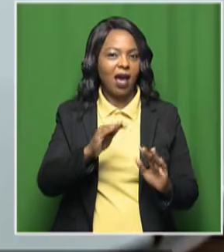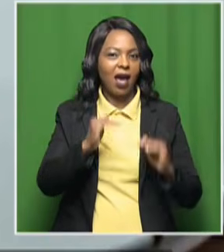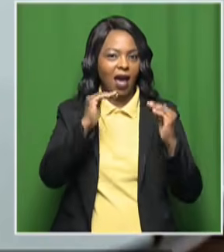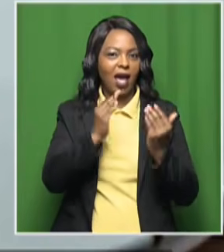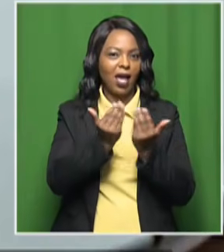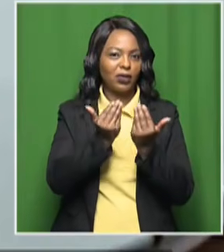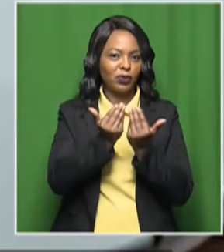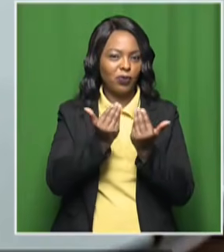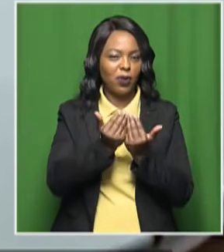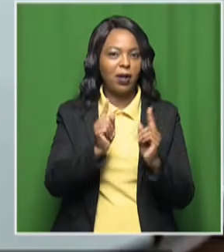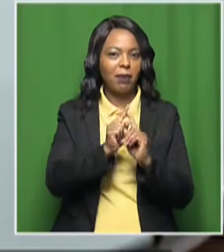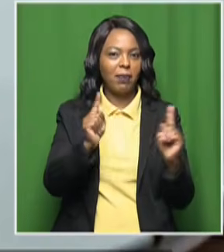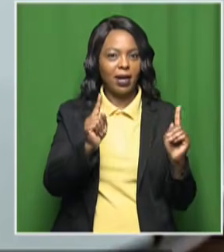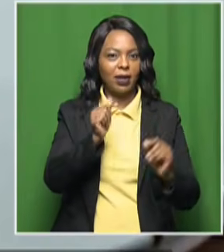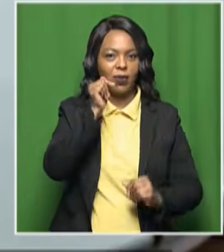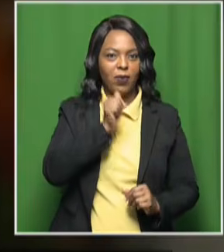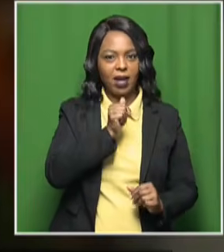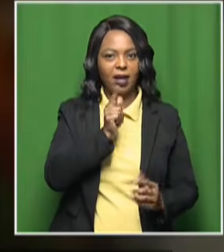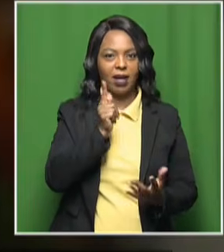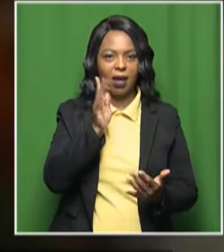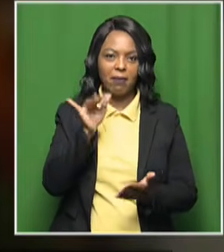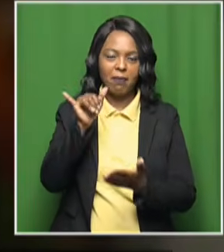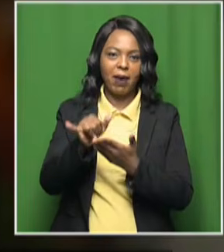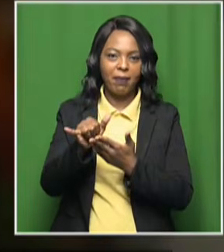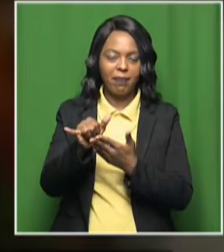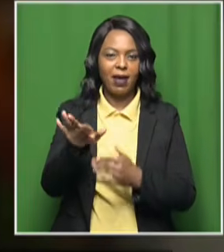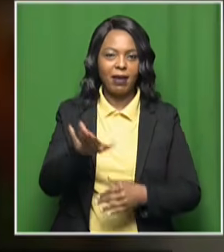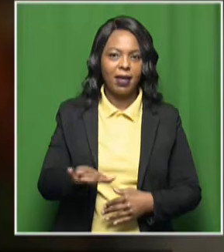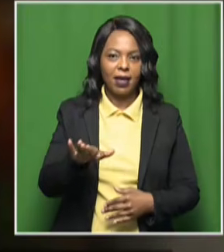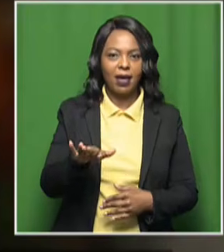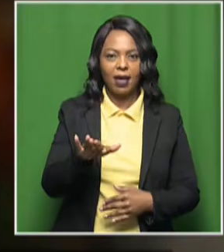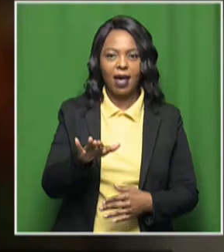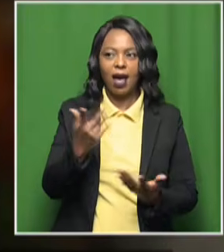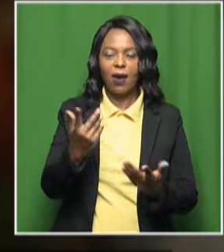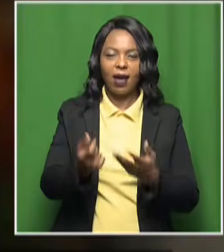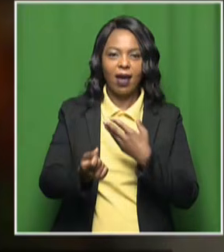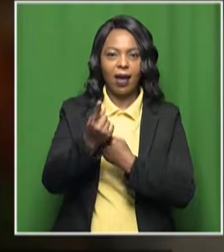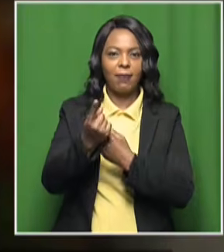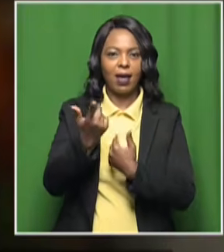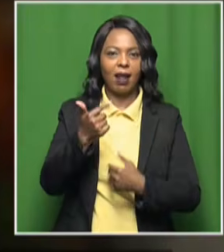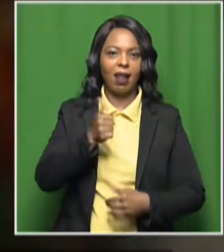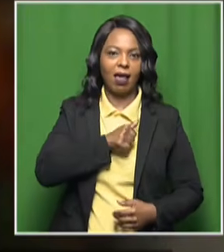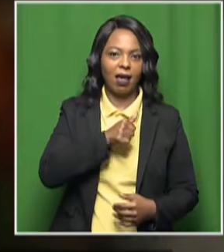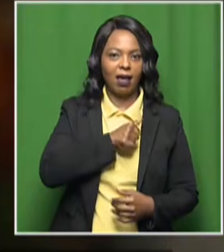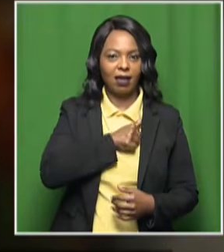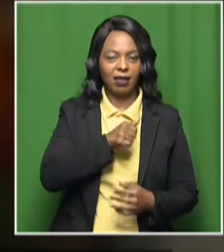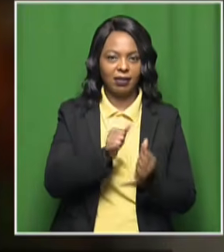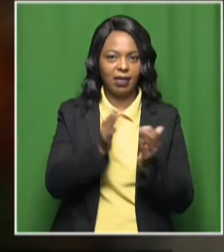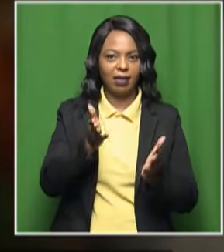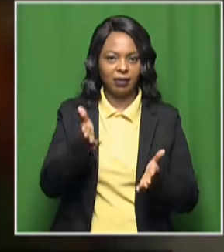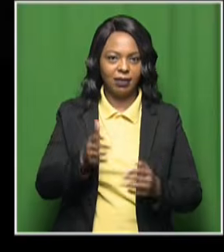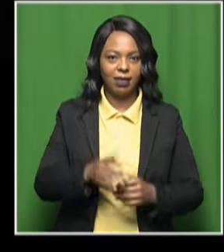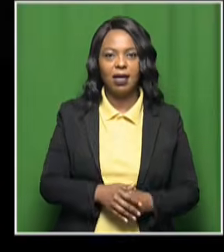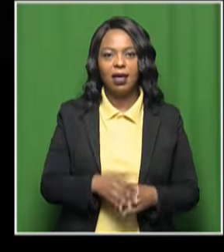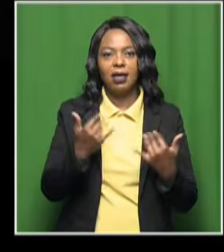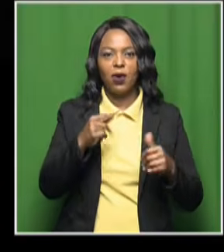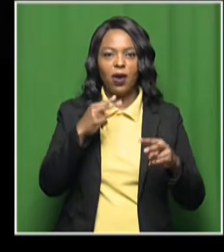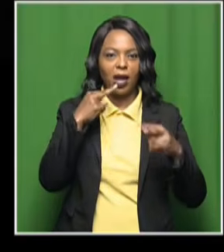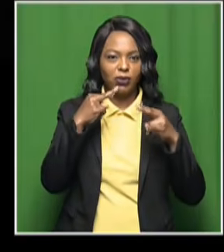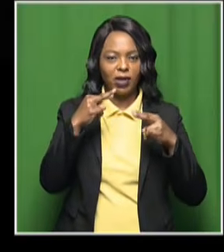airport hooked her for life. Now, with almost 14 years of kitchen experience, from hotel and restaurant kitchens to fine dining